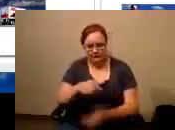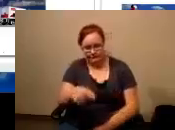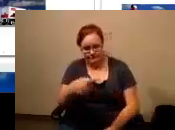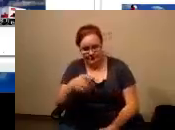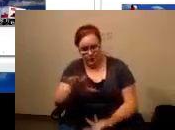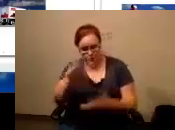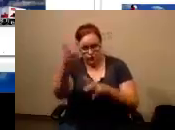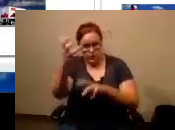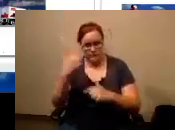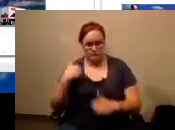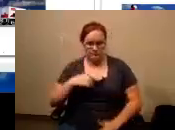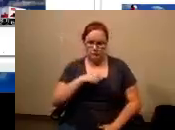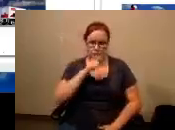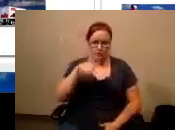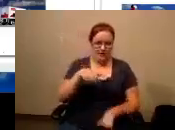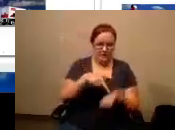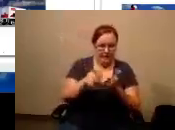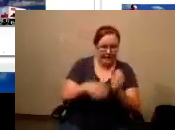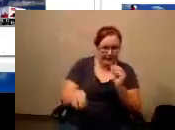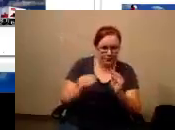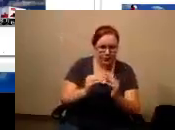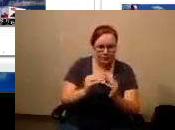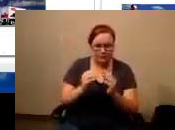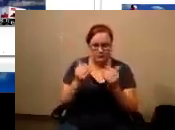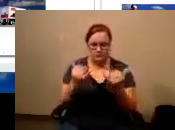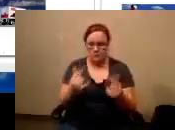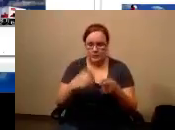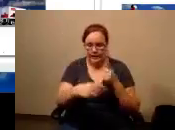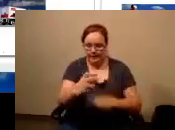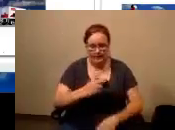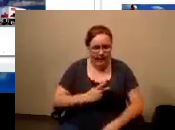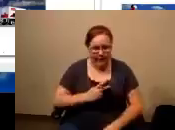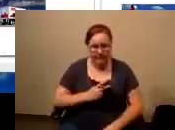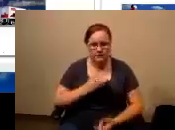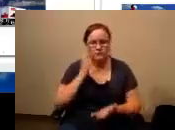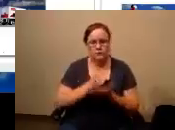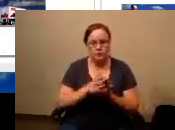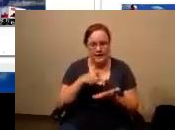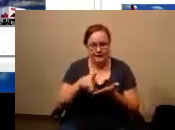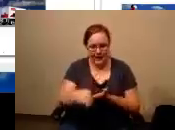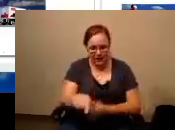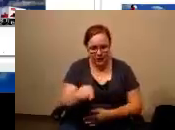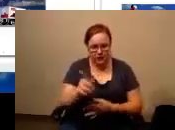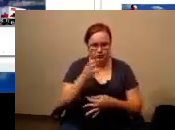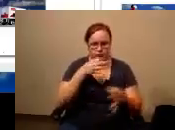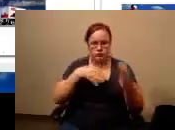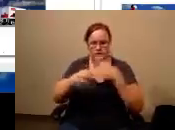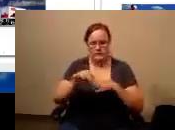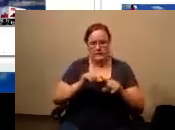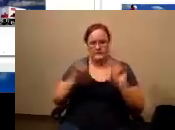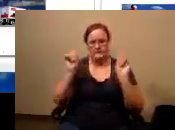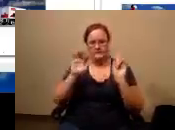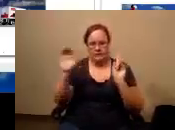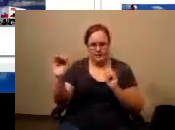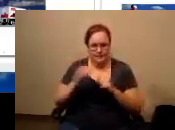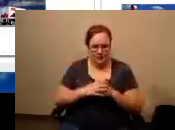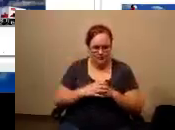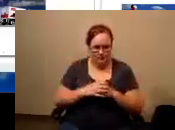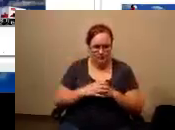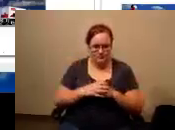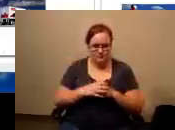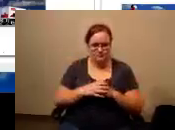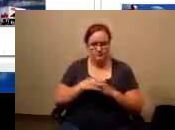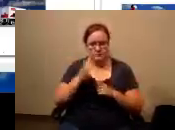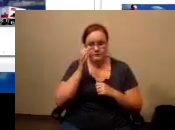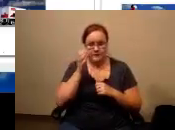you anymore. As of this point, you can't come back, we will stop making payments, we're going to replace you with somebody else. Common